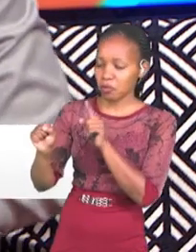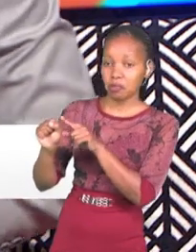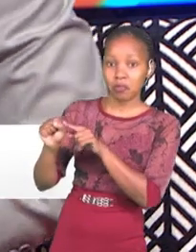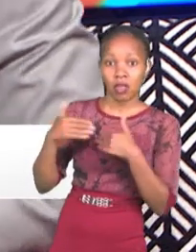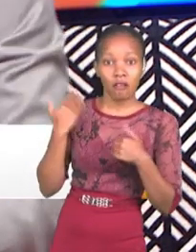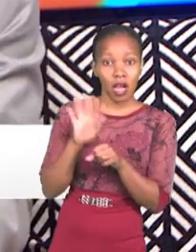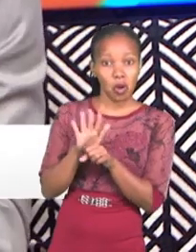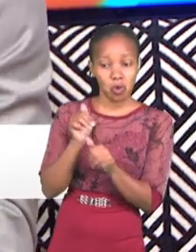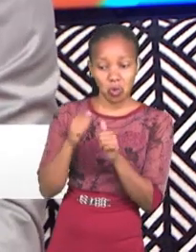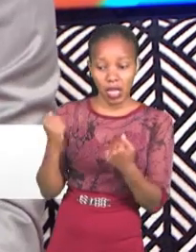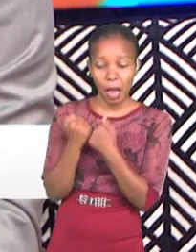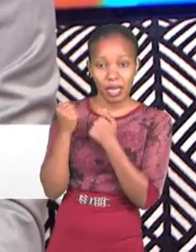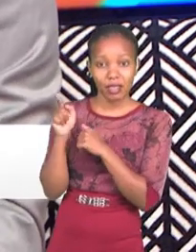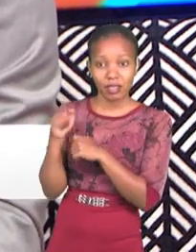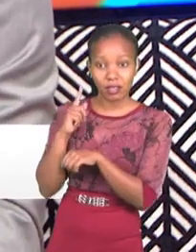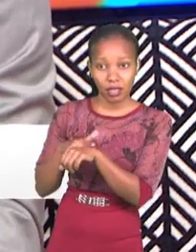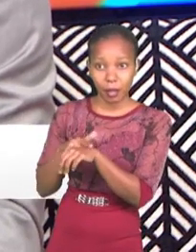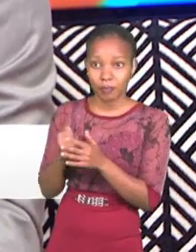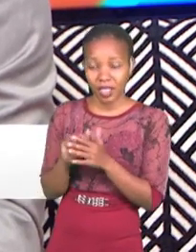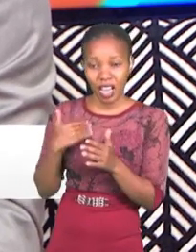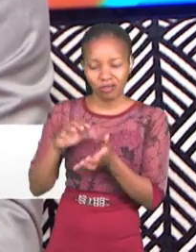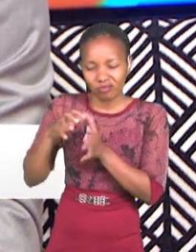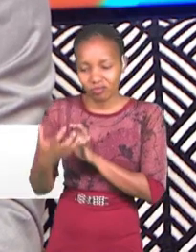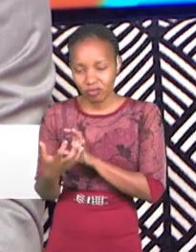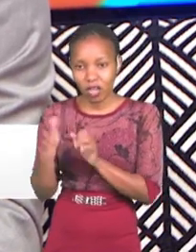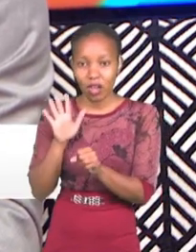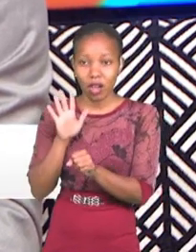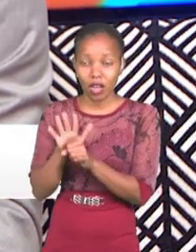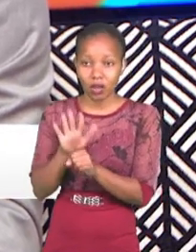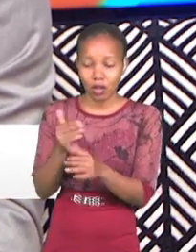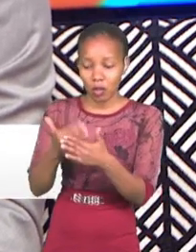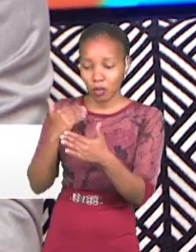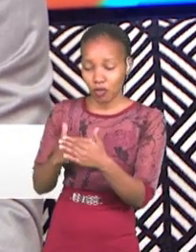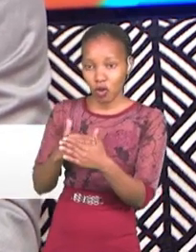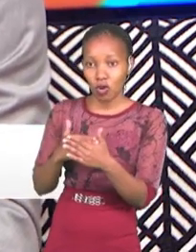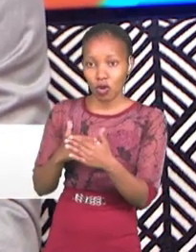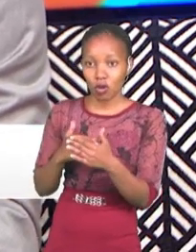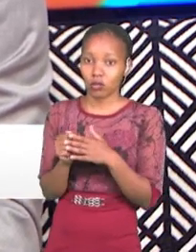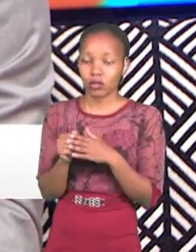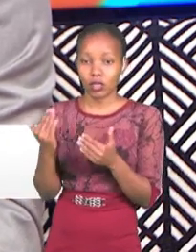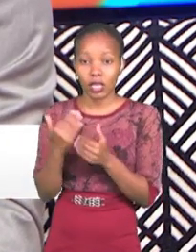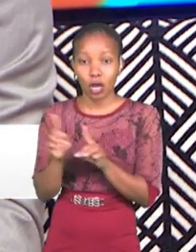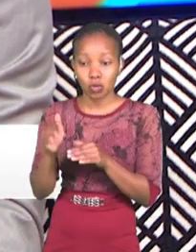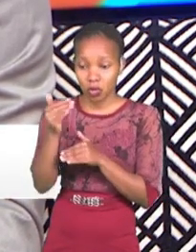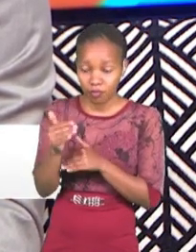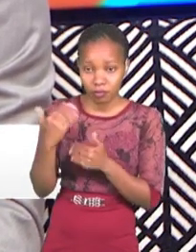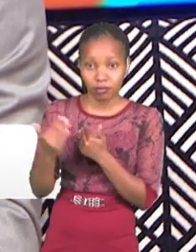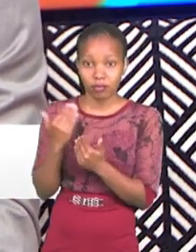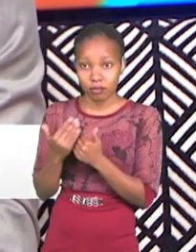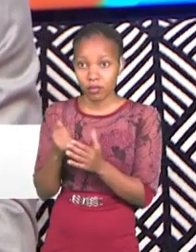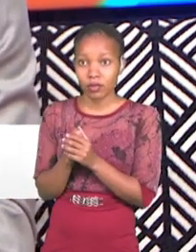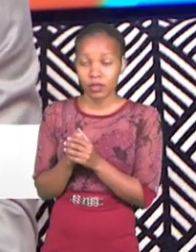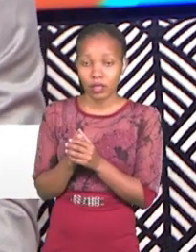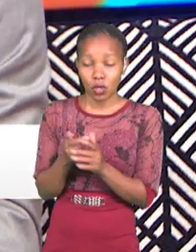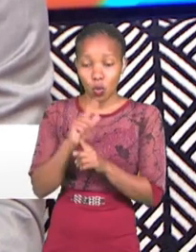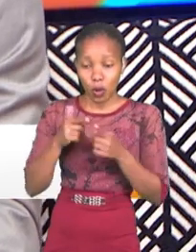now we have so many complications. Of course, prenatal, antenatal, same thing. But now when it comes to